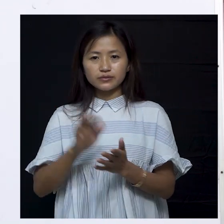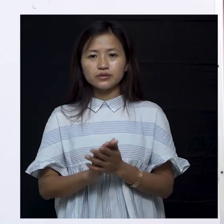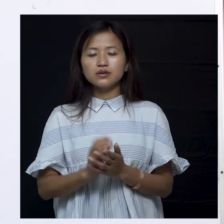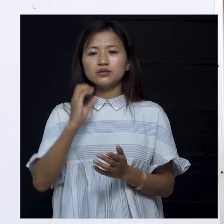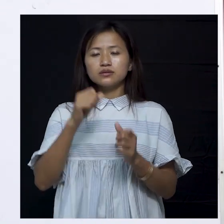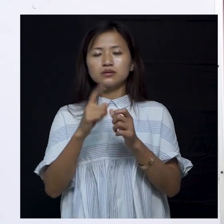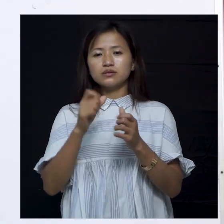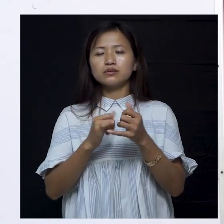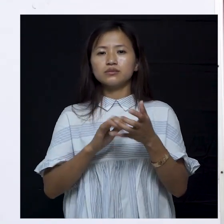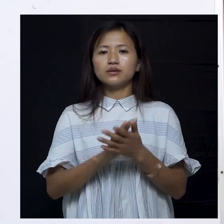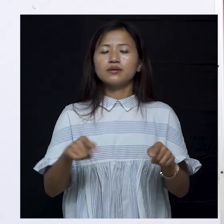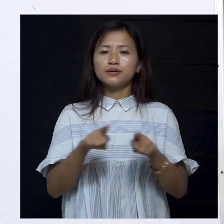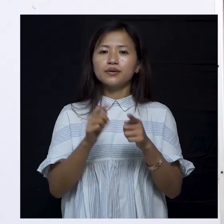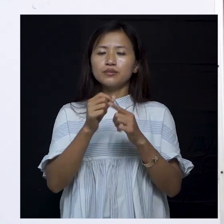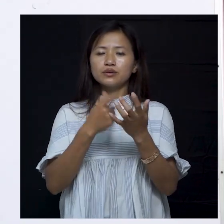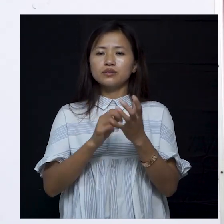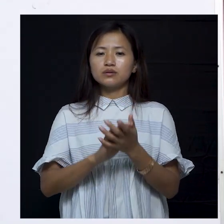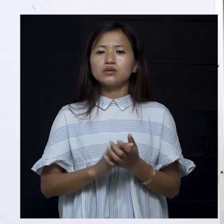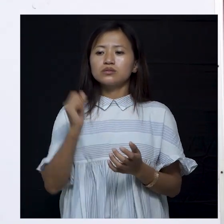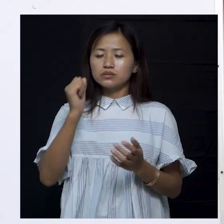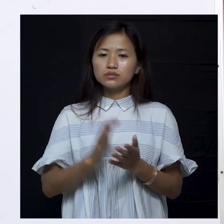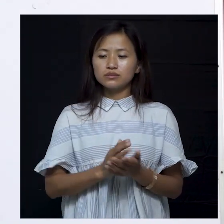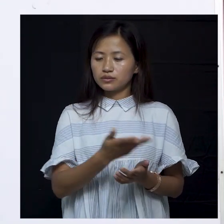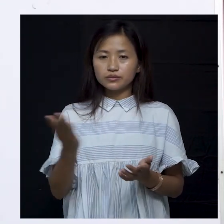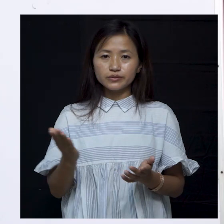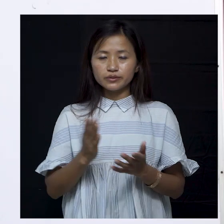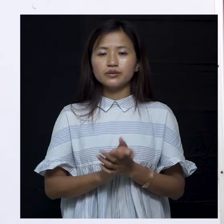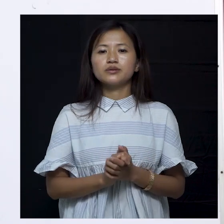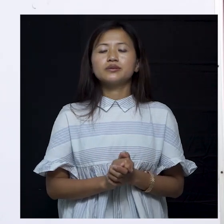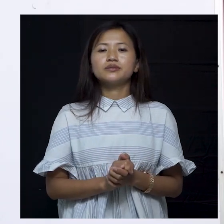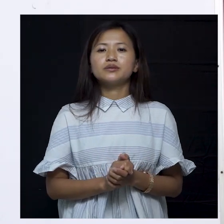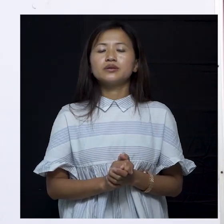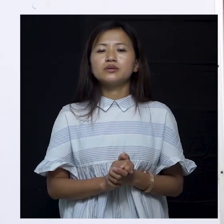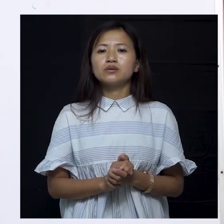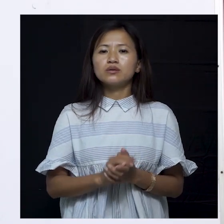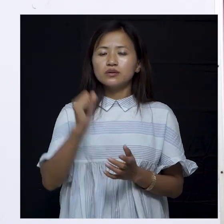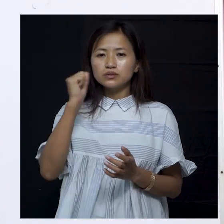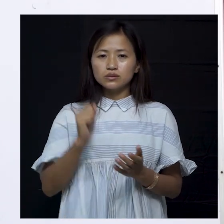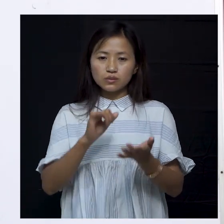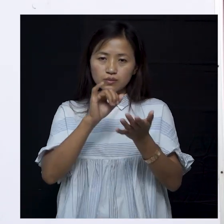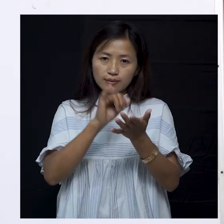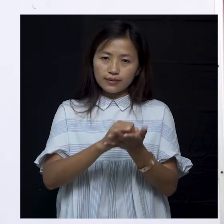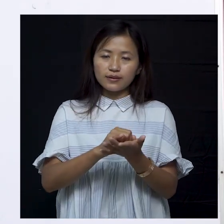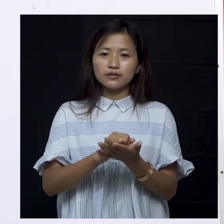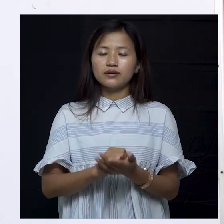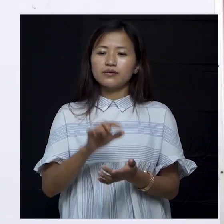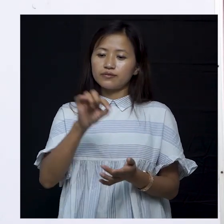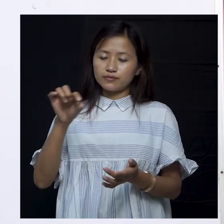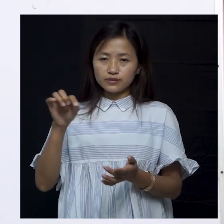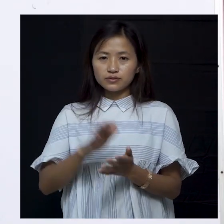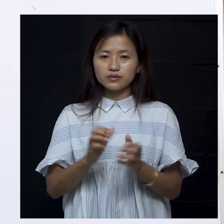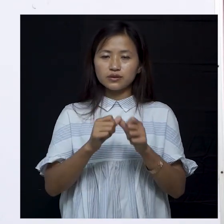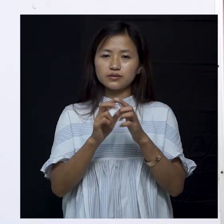and purpose, remember, so that will always be there in purpose. Once again, I'm saying, so that. If you find that, that is